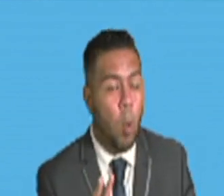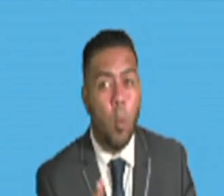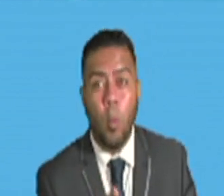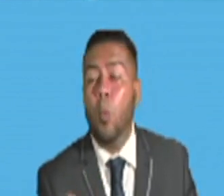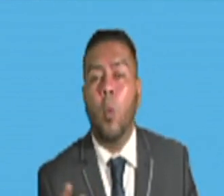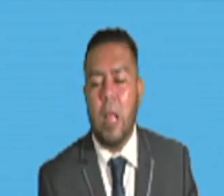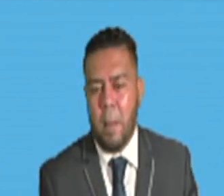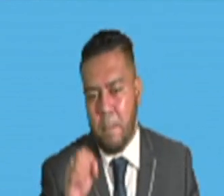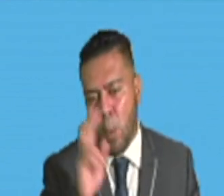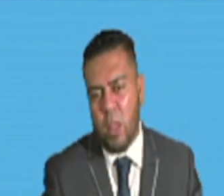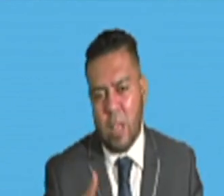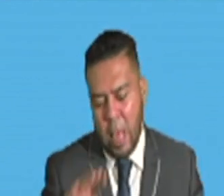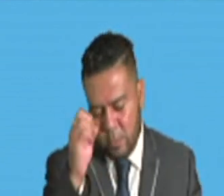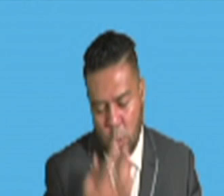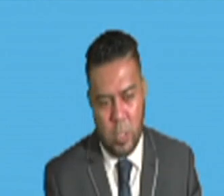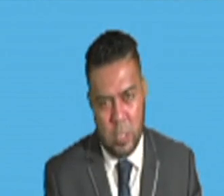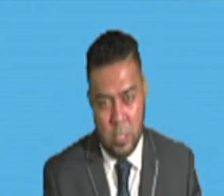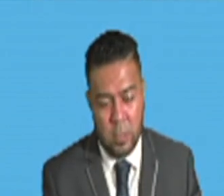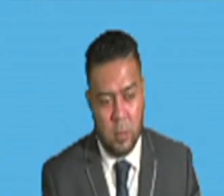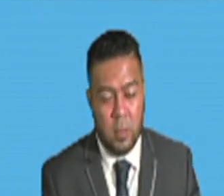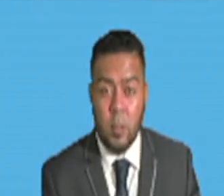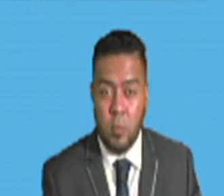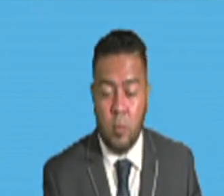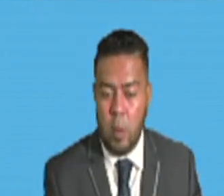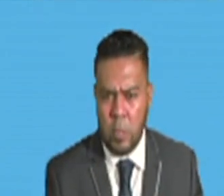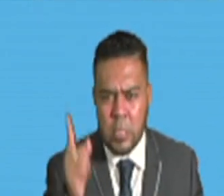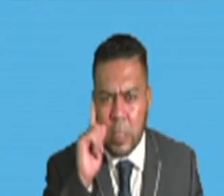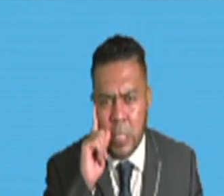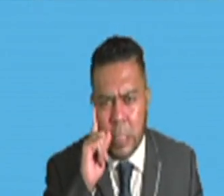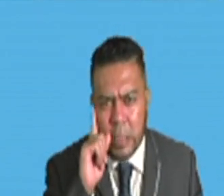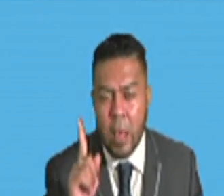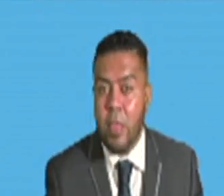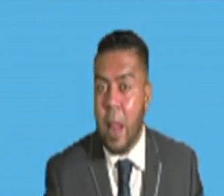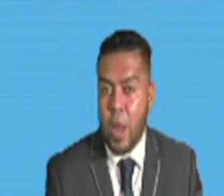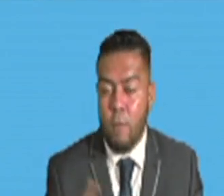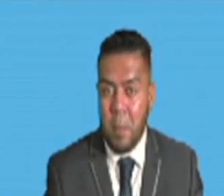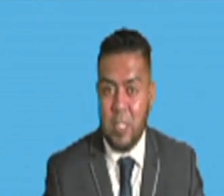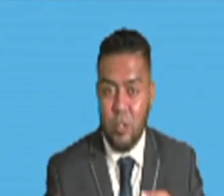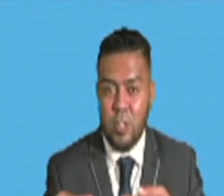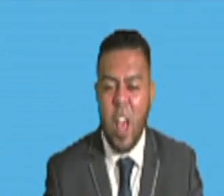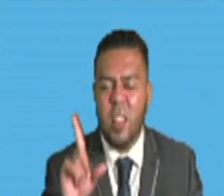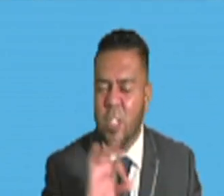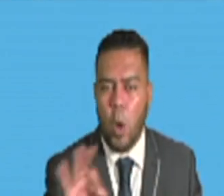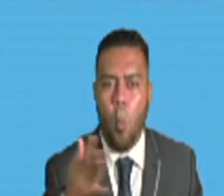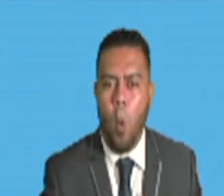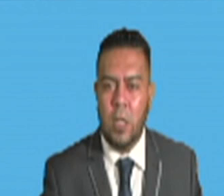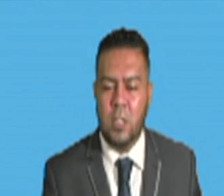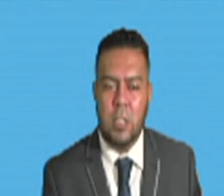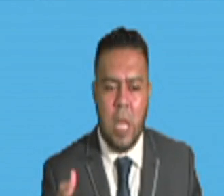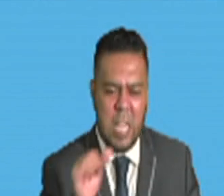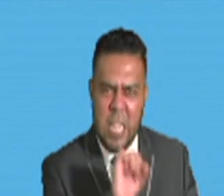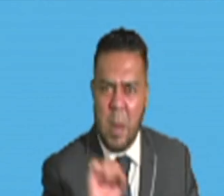expediency. It would appear, Mr. Speaker, sir, that the Honourable Leader of Opposition does not want to make a